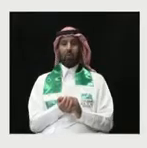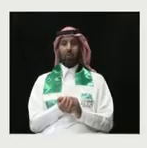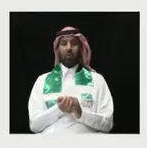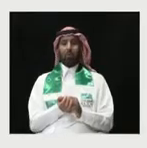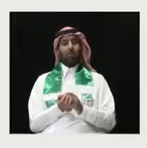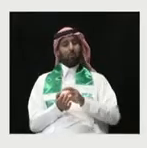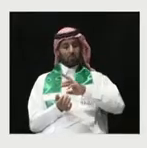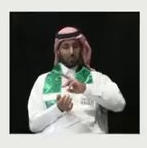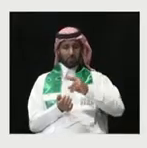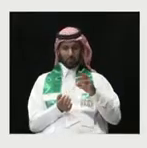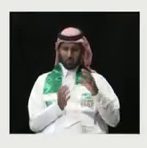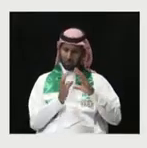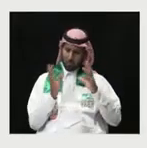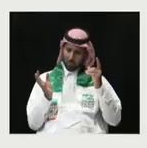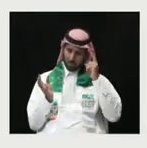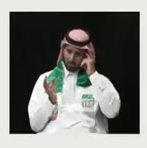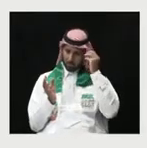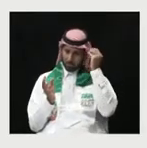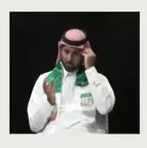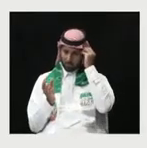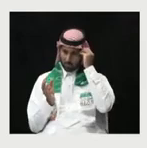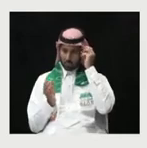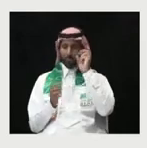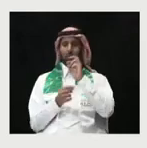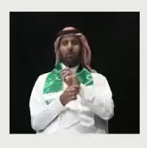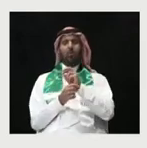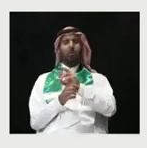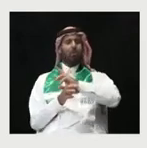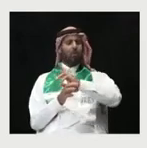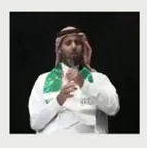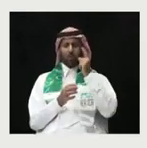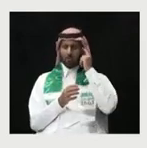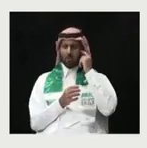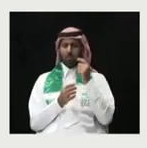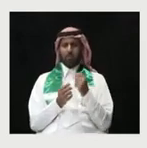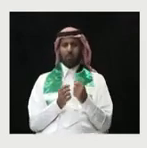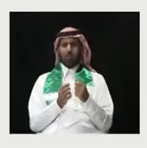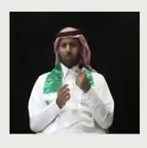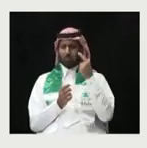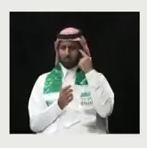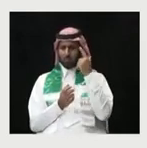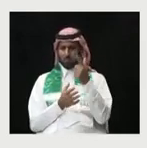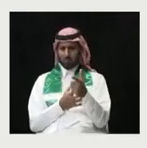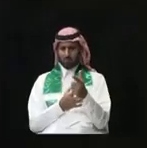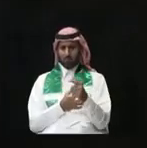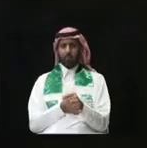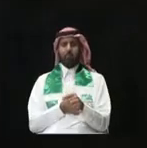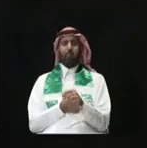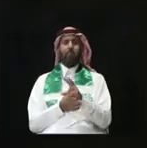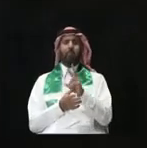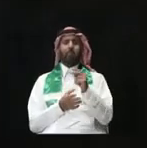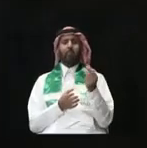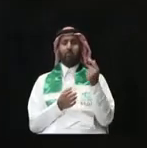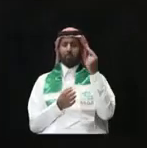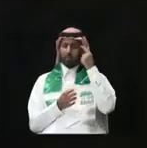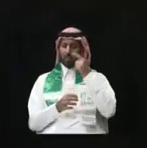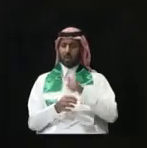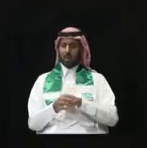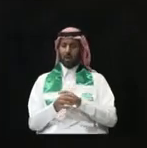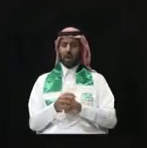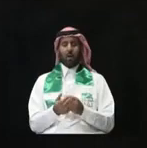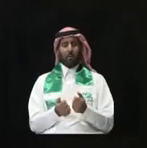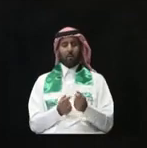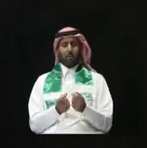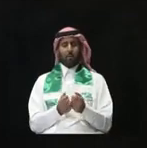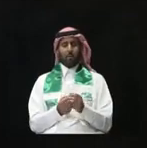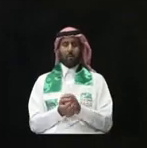Major change in information, consuming and costly. Sometimes it consumes your time, you waste